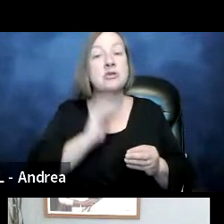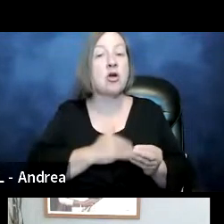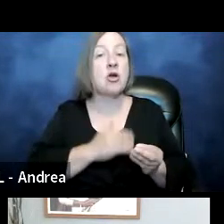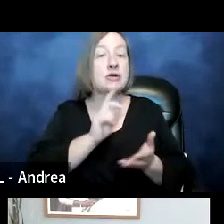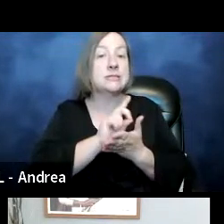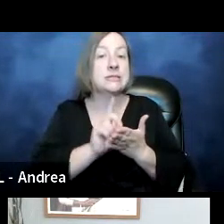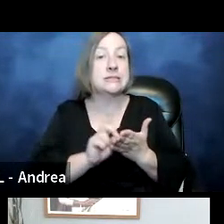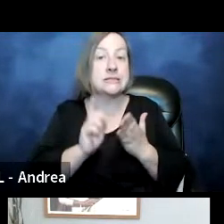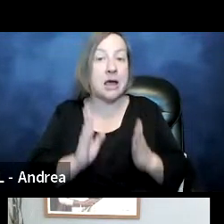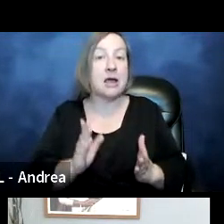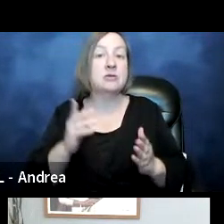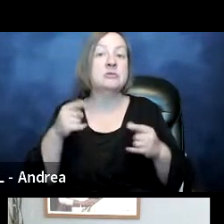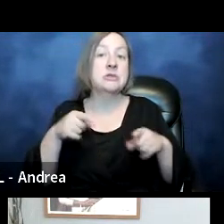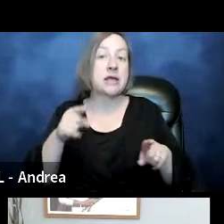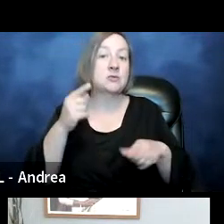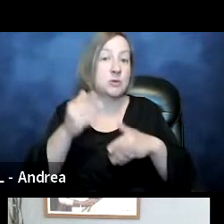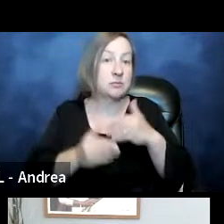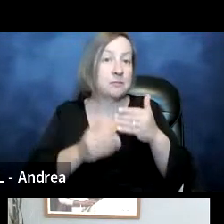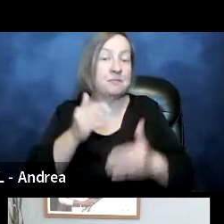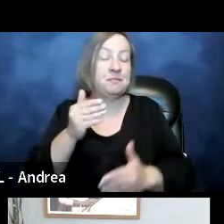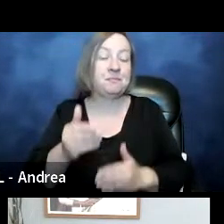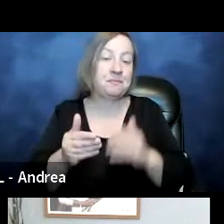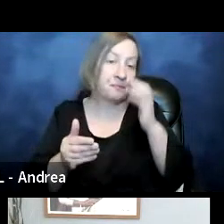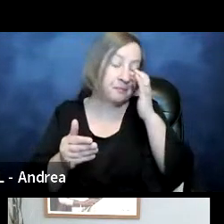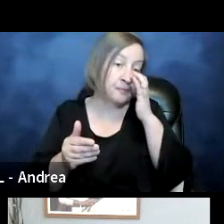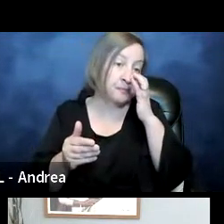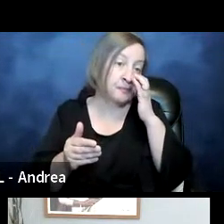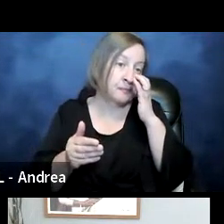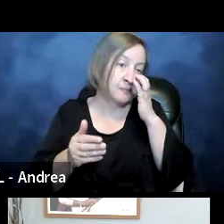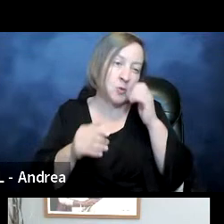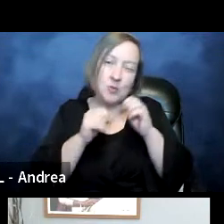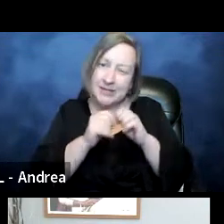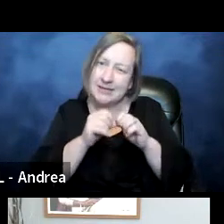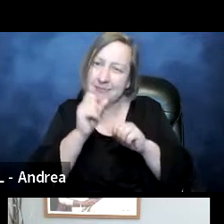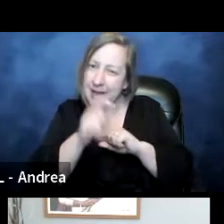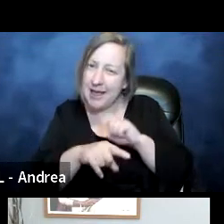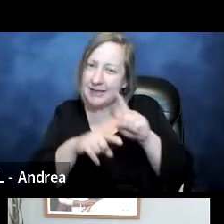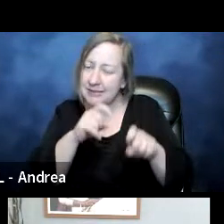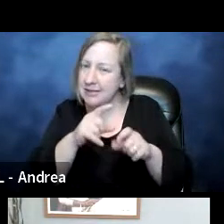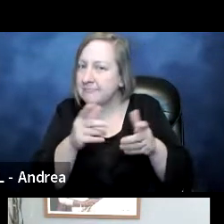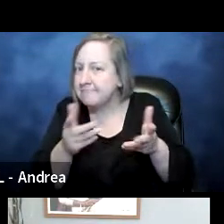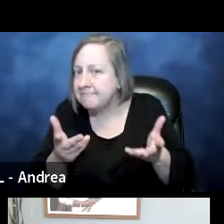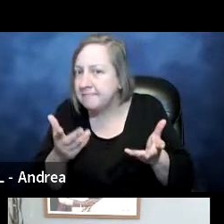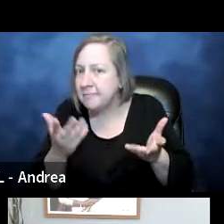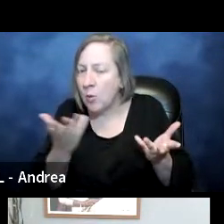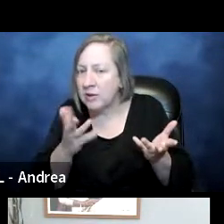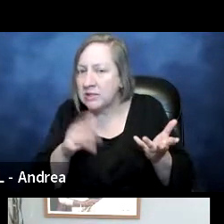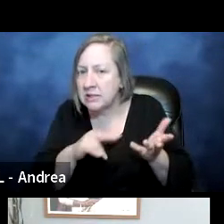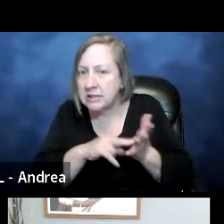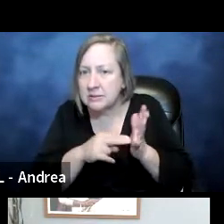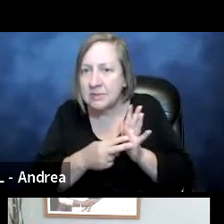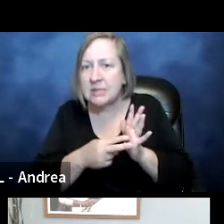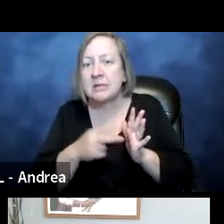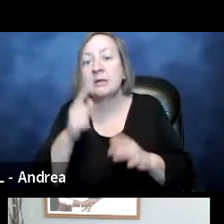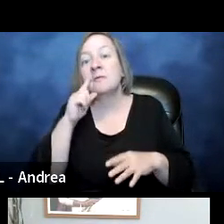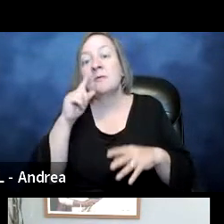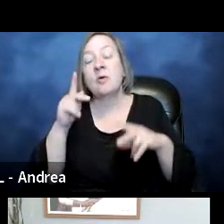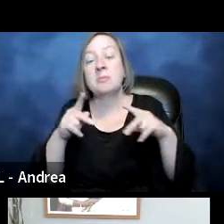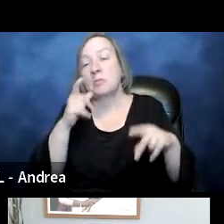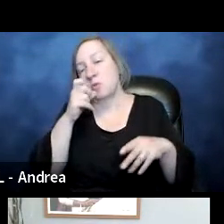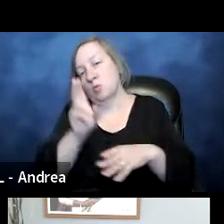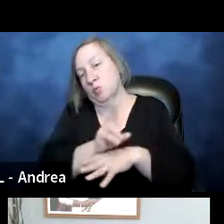designers as we walk through the continual question of what does this mean for the folks that are using